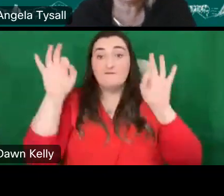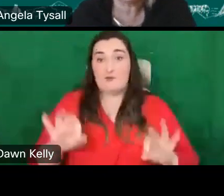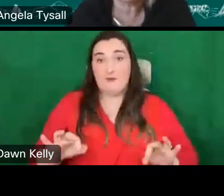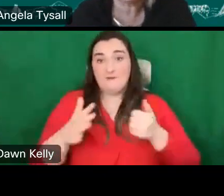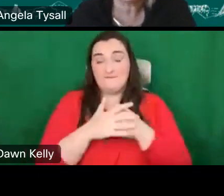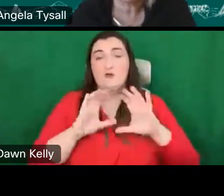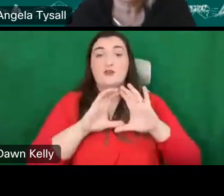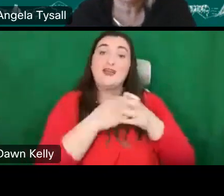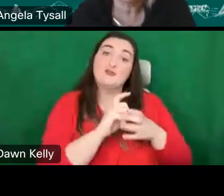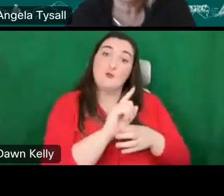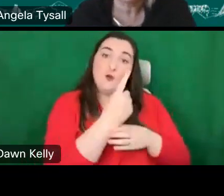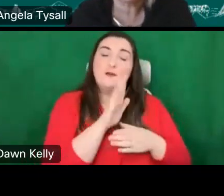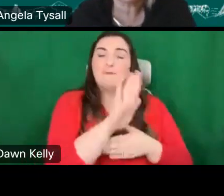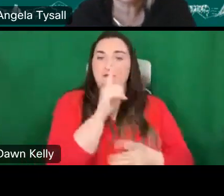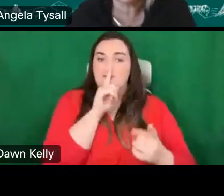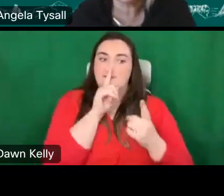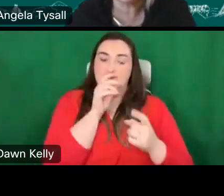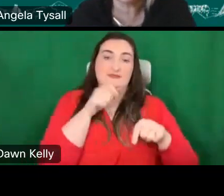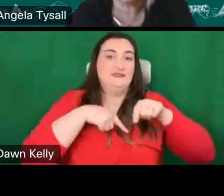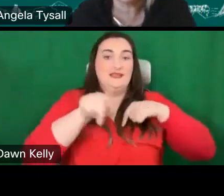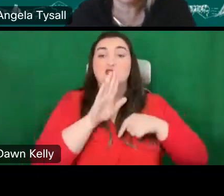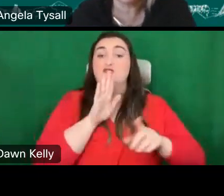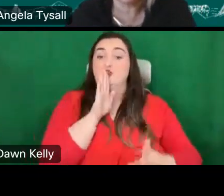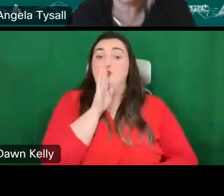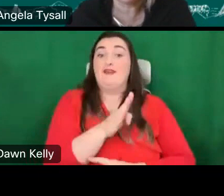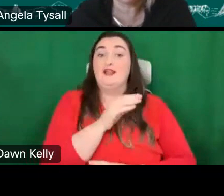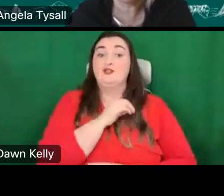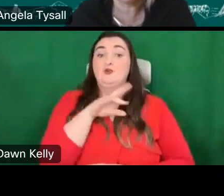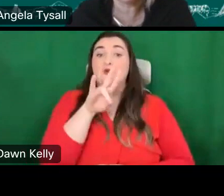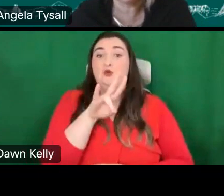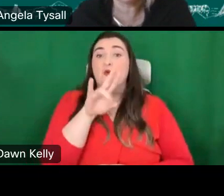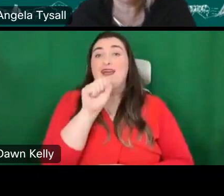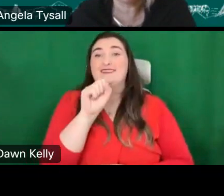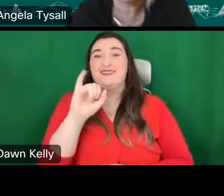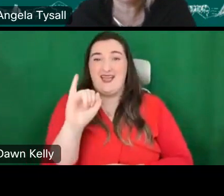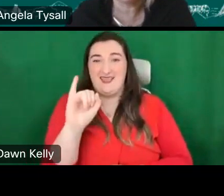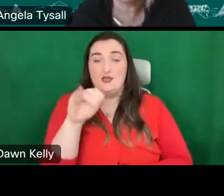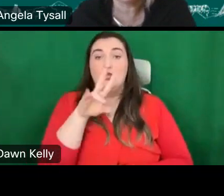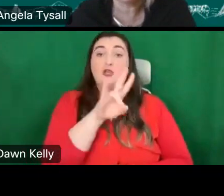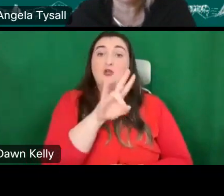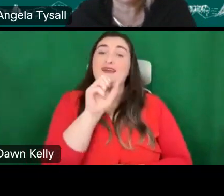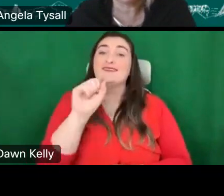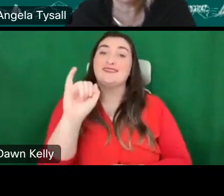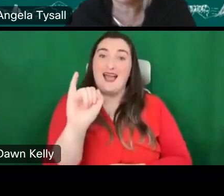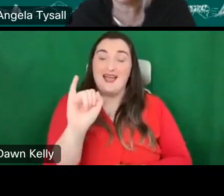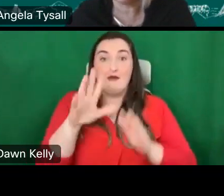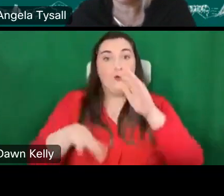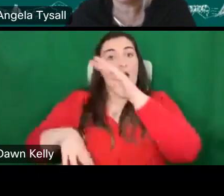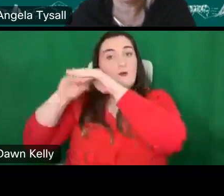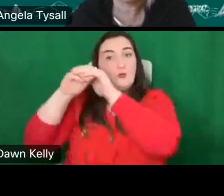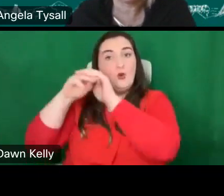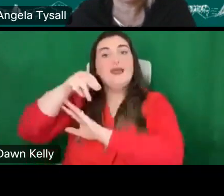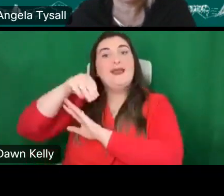category 1 must be sent directly to QSSI, and QSSI upload the NIMS and